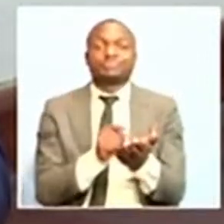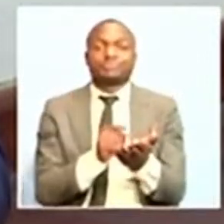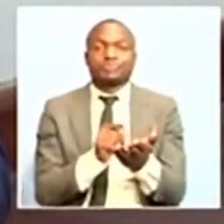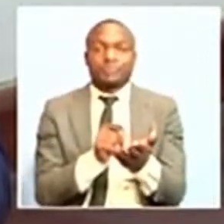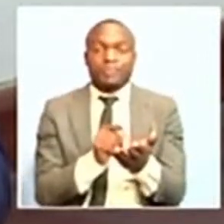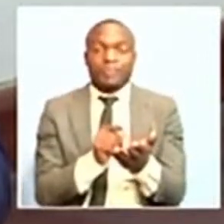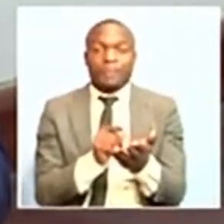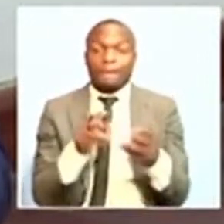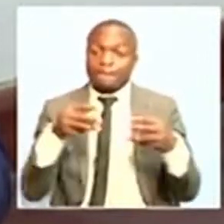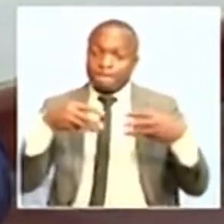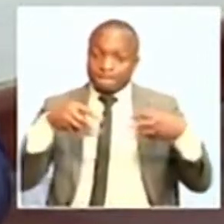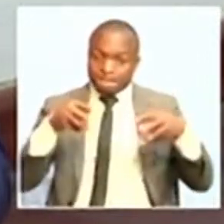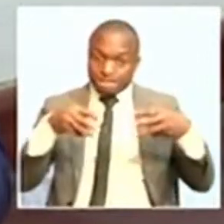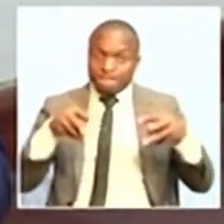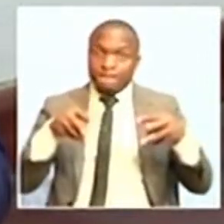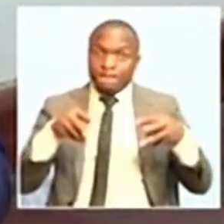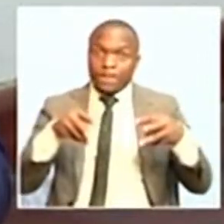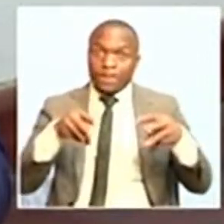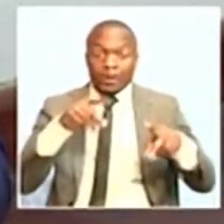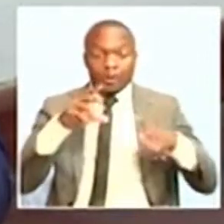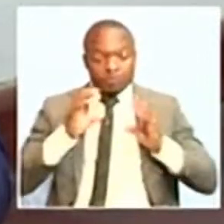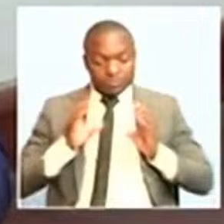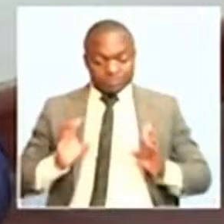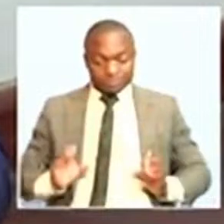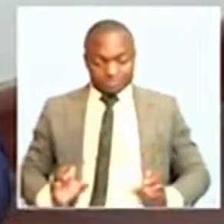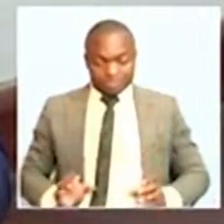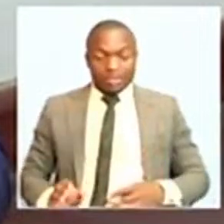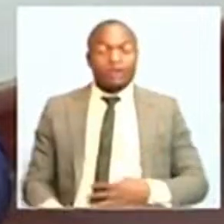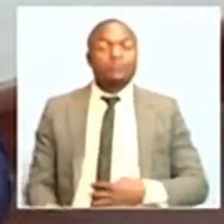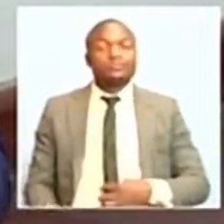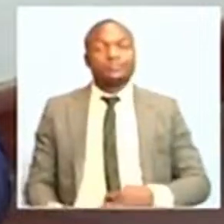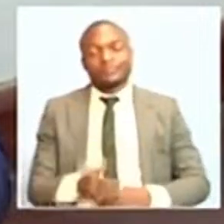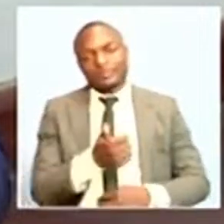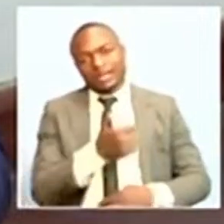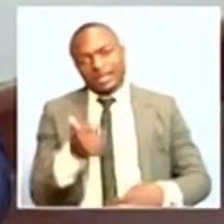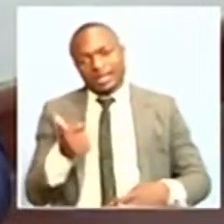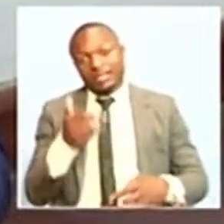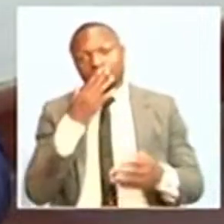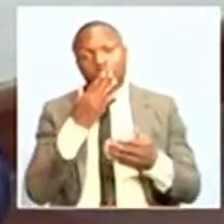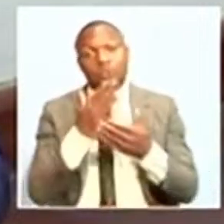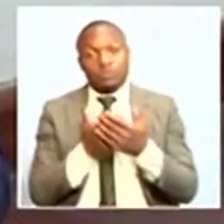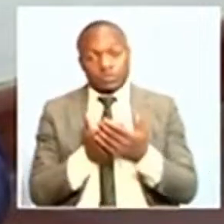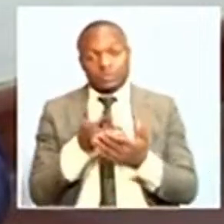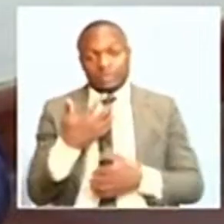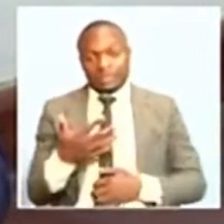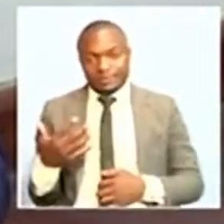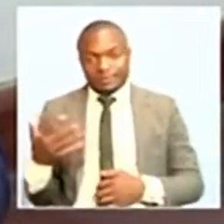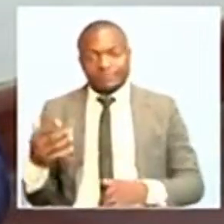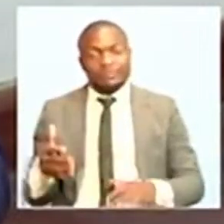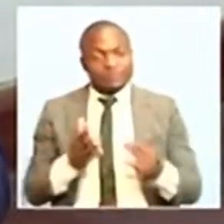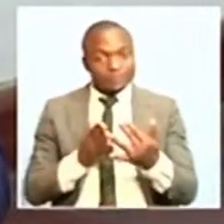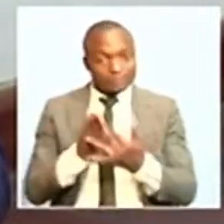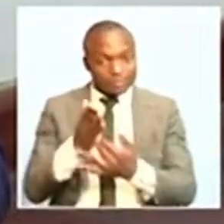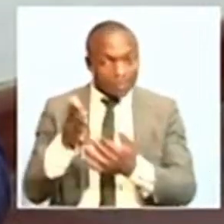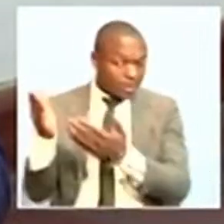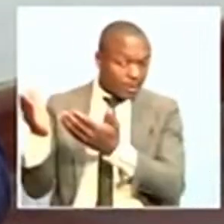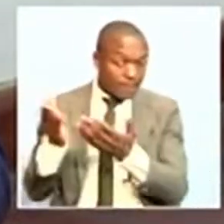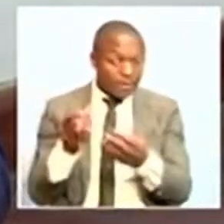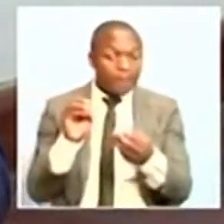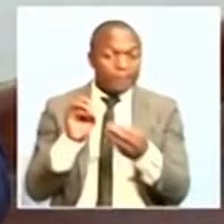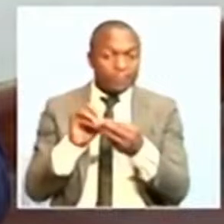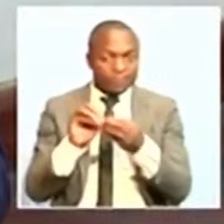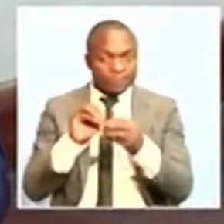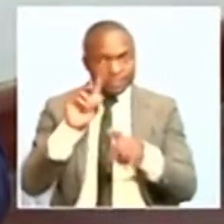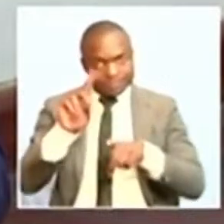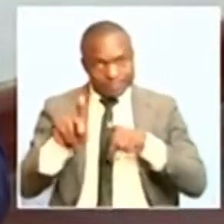that market of citizens. And another advantage is that through bringing more people